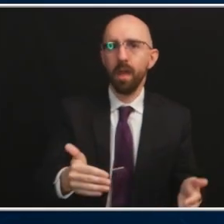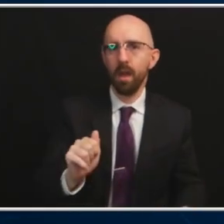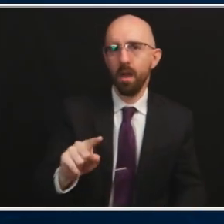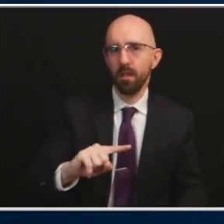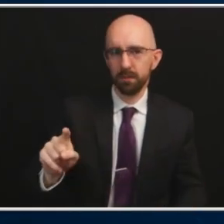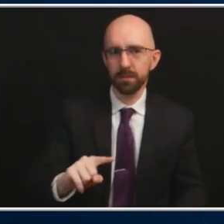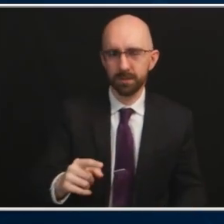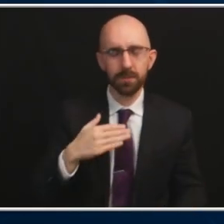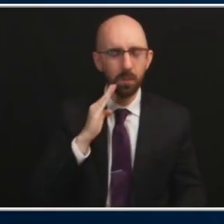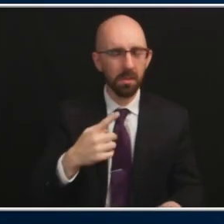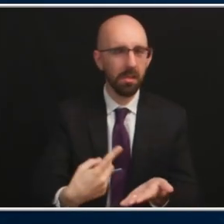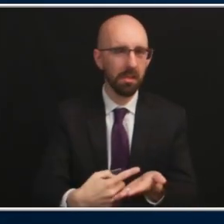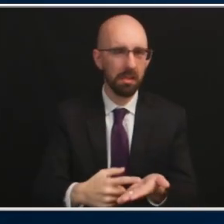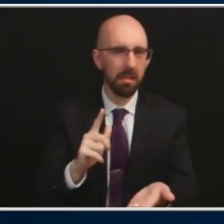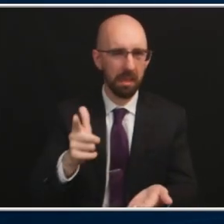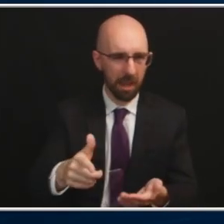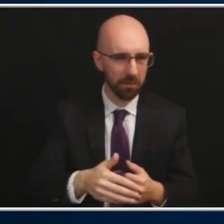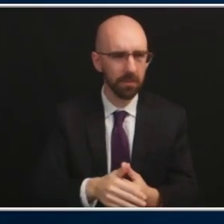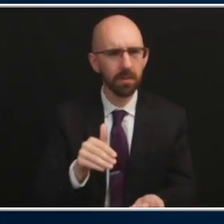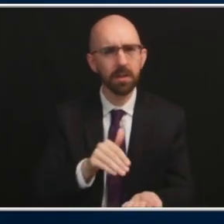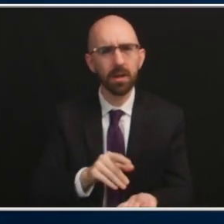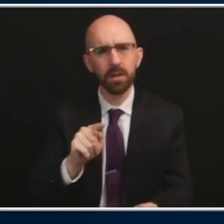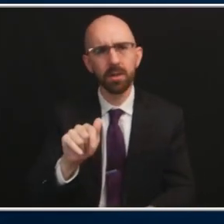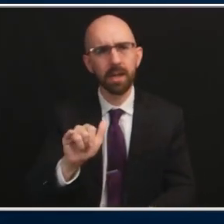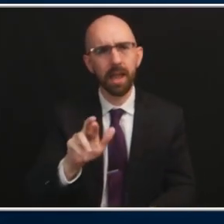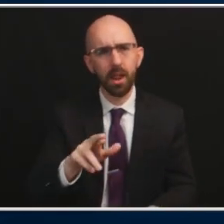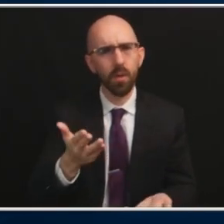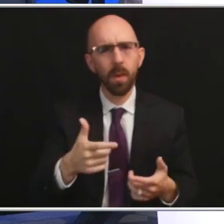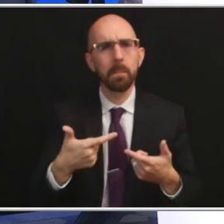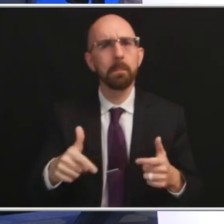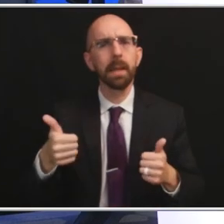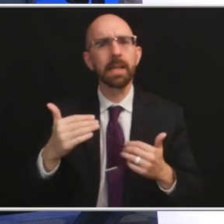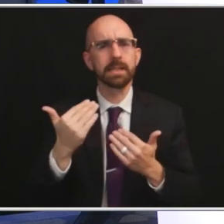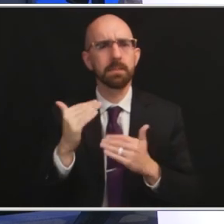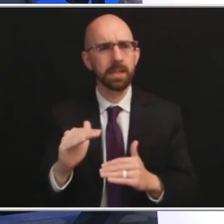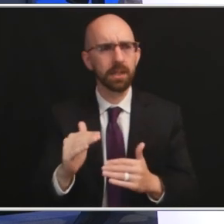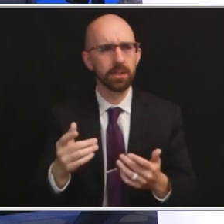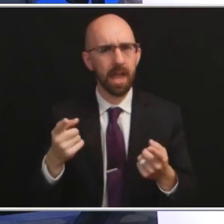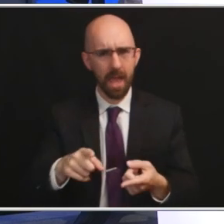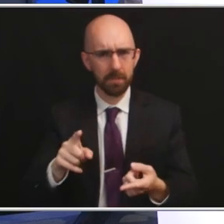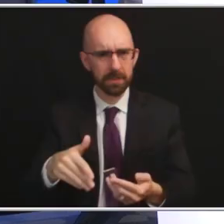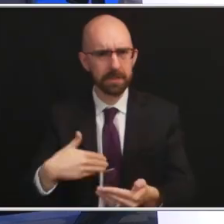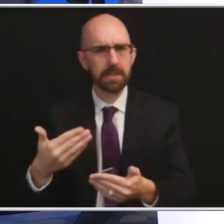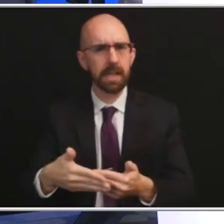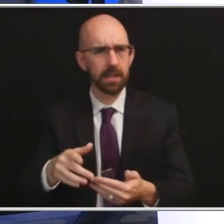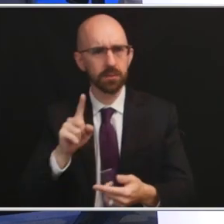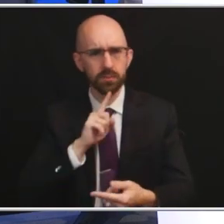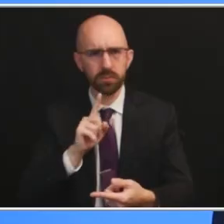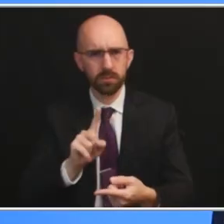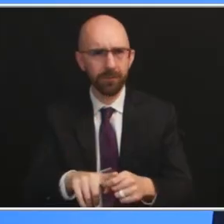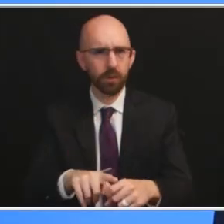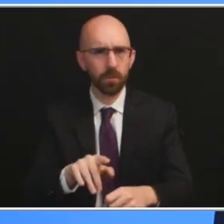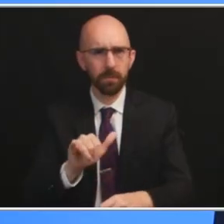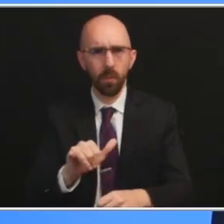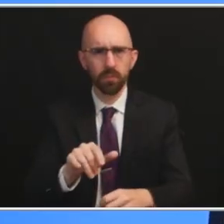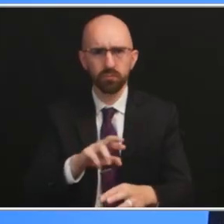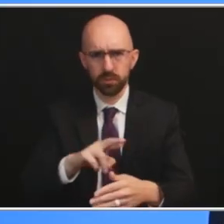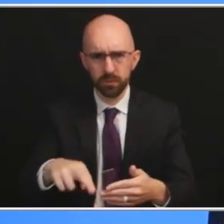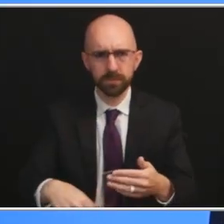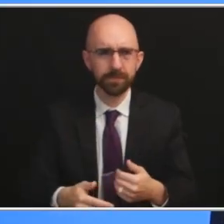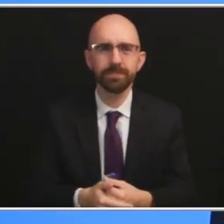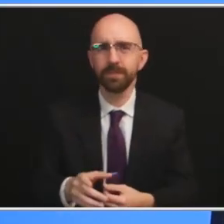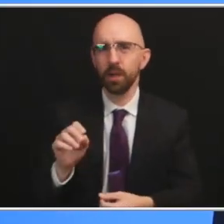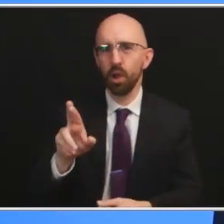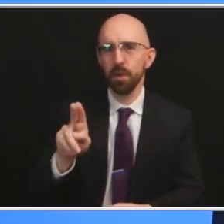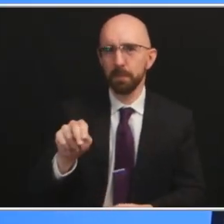I think. So, Dr. Taylor, what are the biggest limitations, and what needs to happen next to confirm these results? Yeah, so Dr. Burns actually laid out